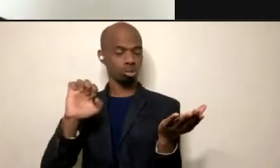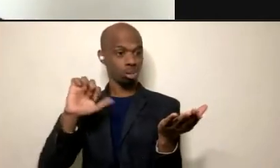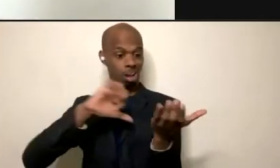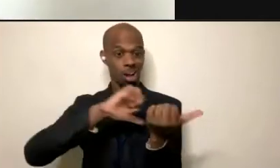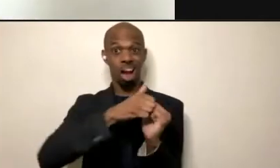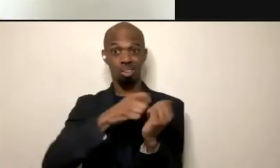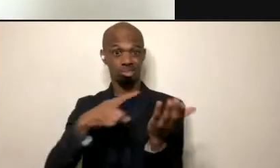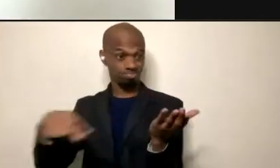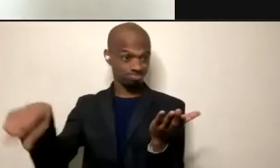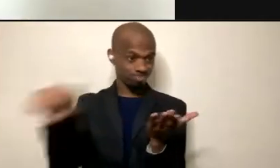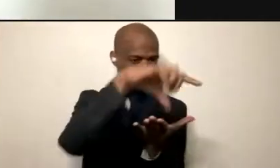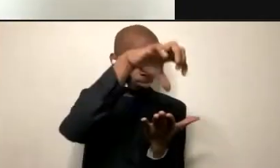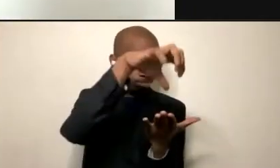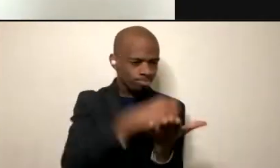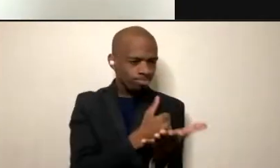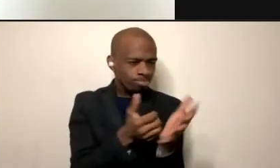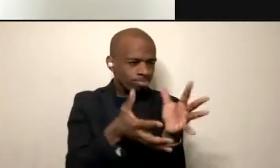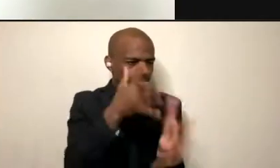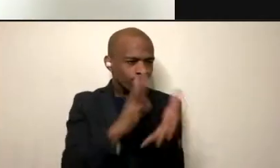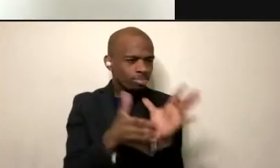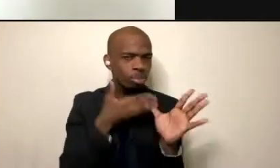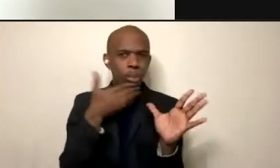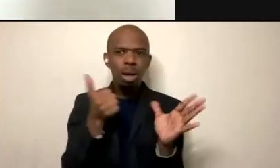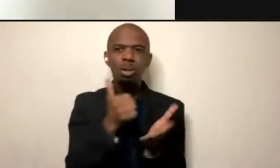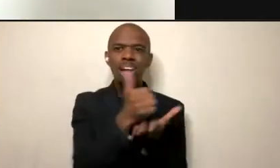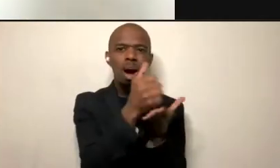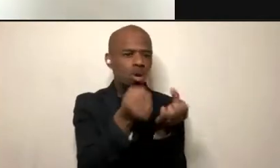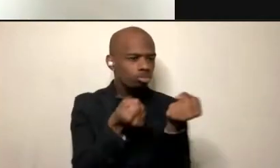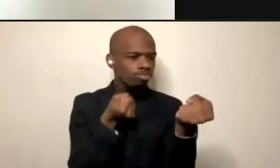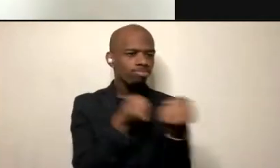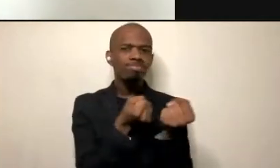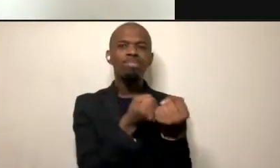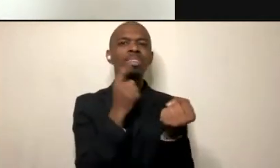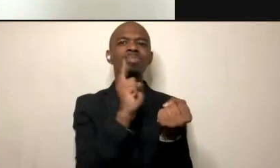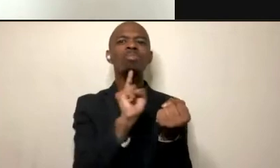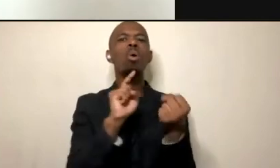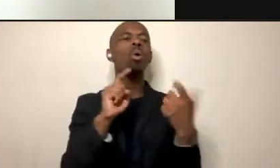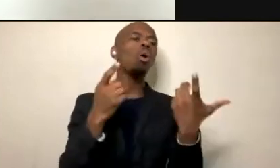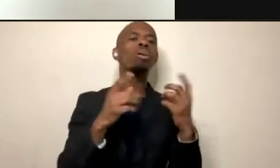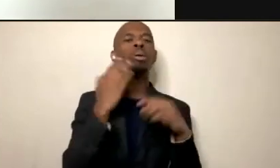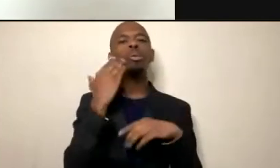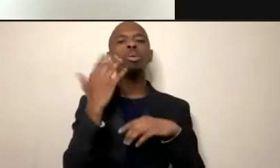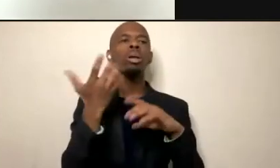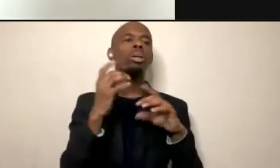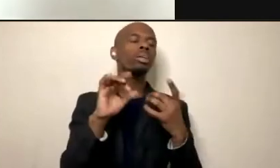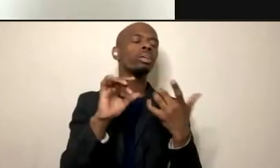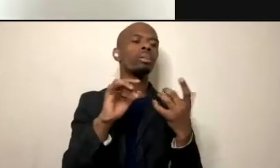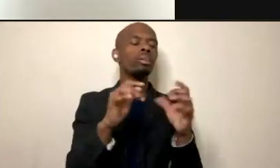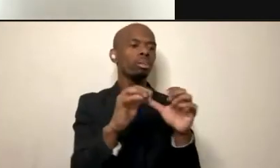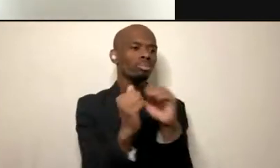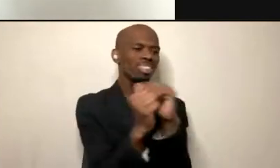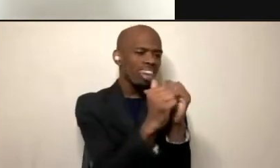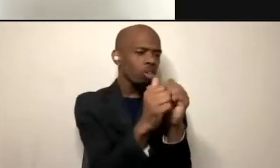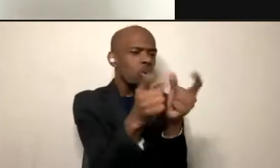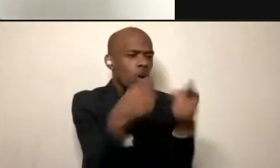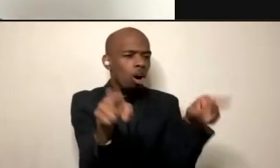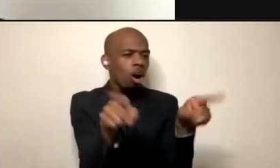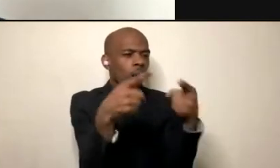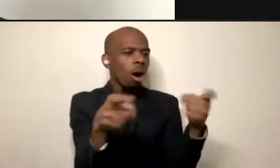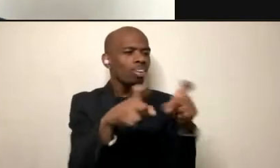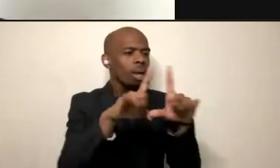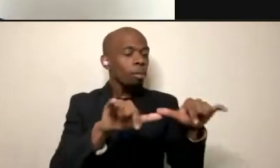with different kinds of ensembles, because you've worked with many different kinds of ensembles, right? Mm-hmm,